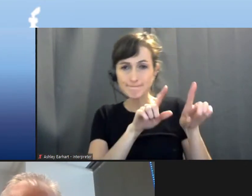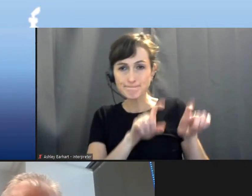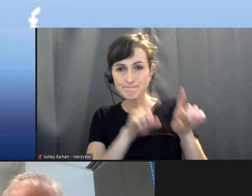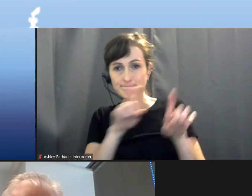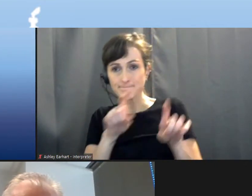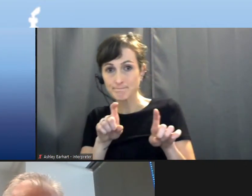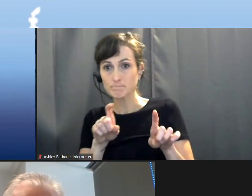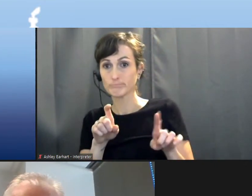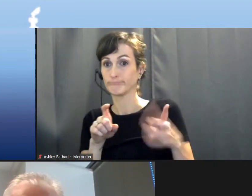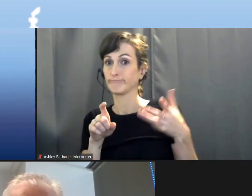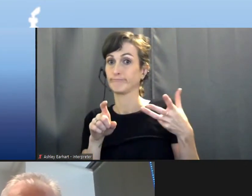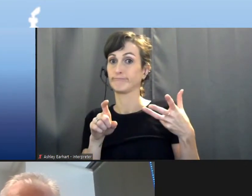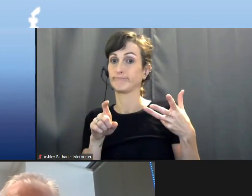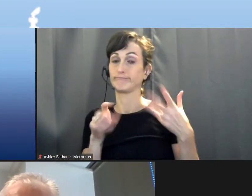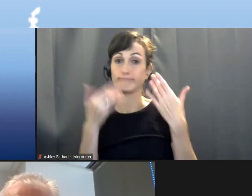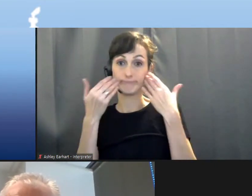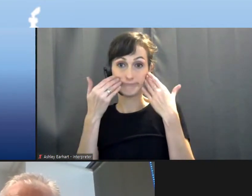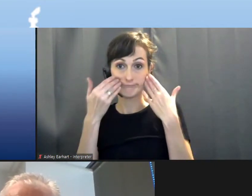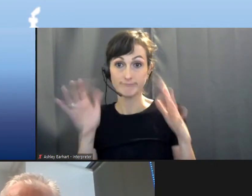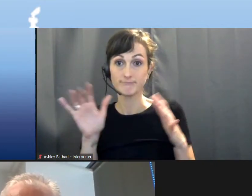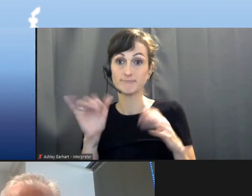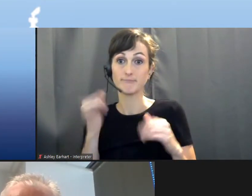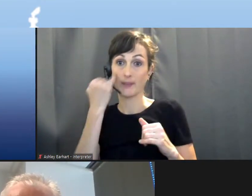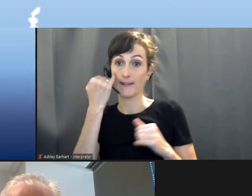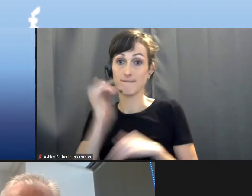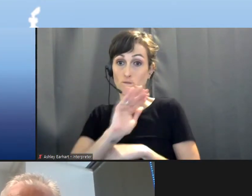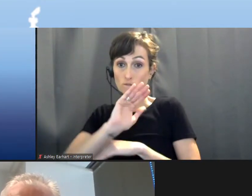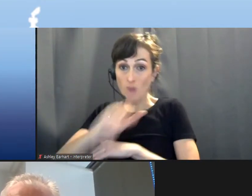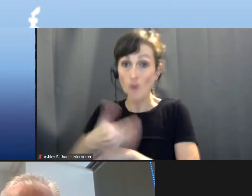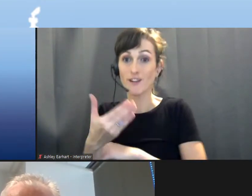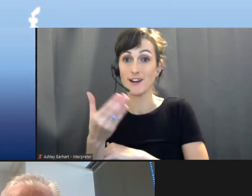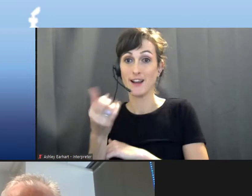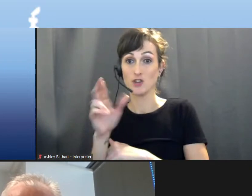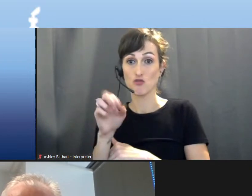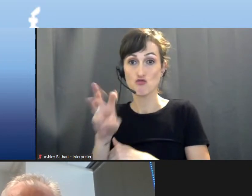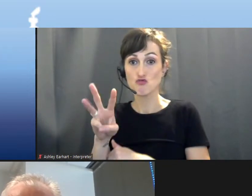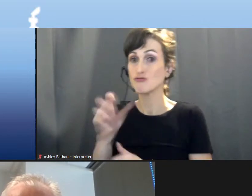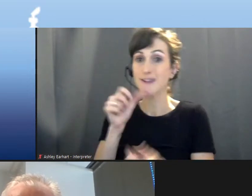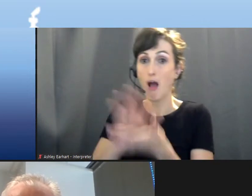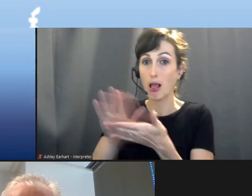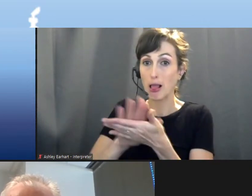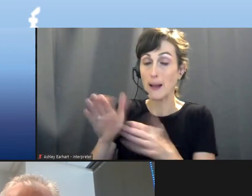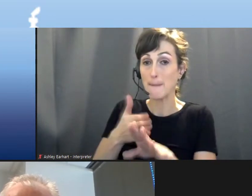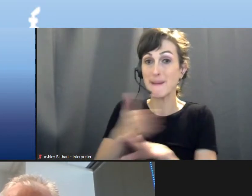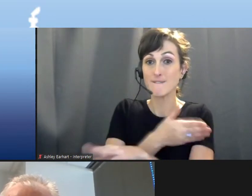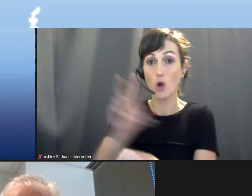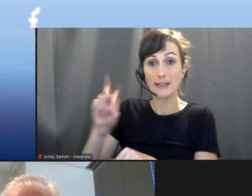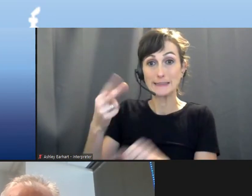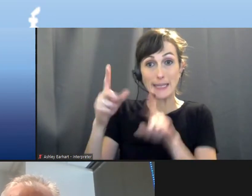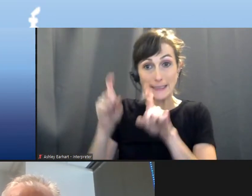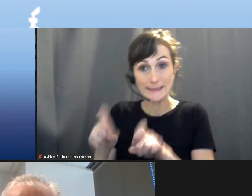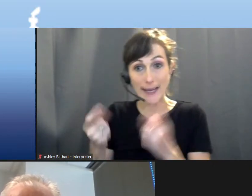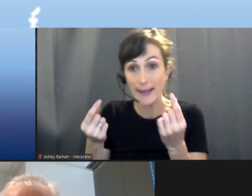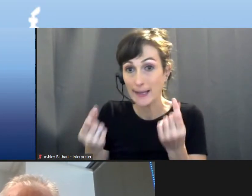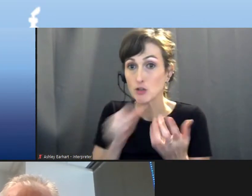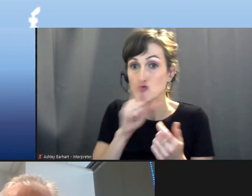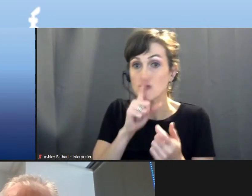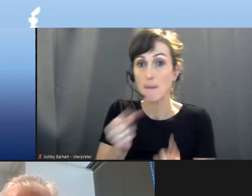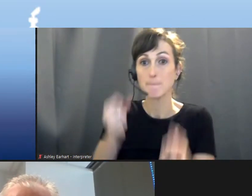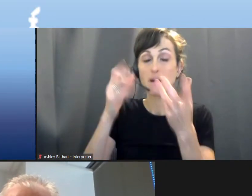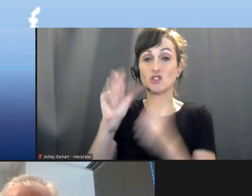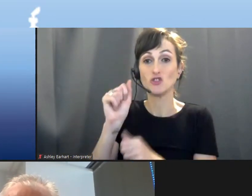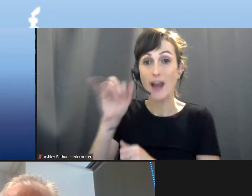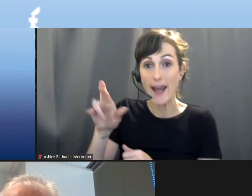we don't know that the overnight crew didn't clean right before the second test was taken, and we don't know how much air was in and out